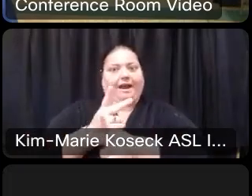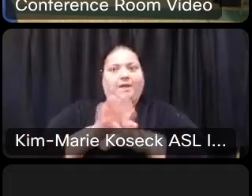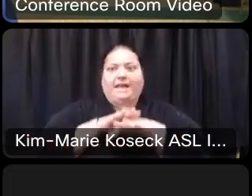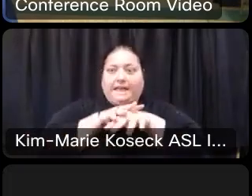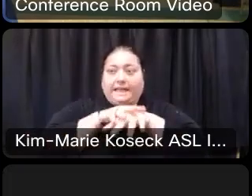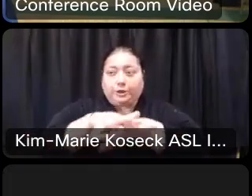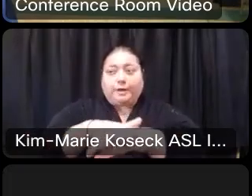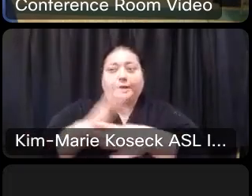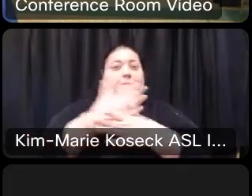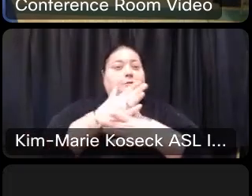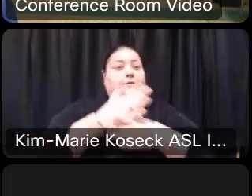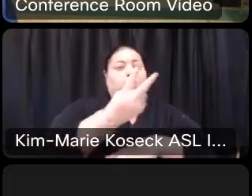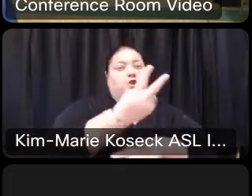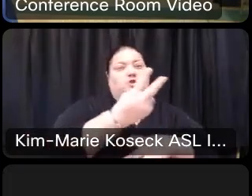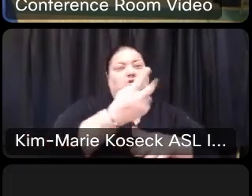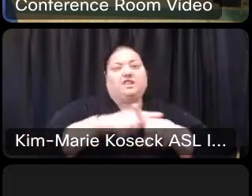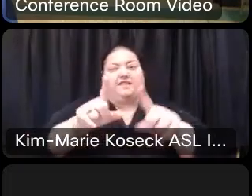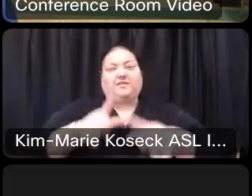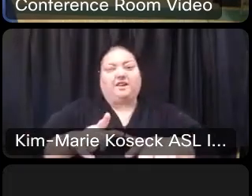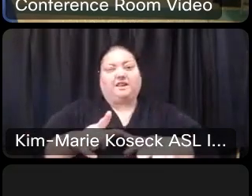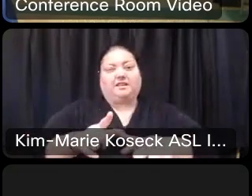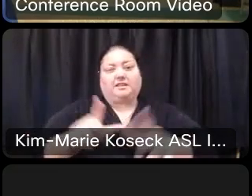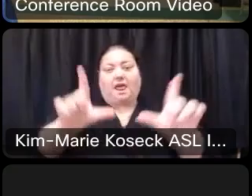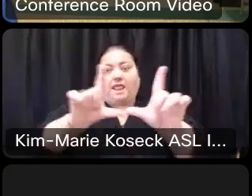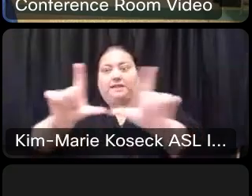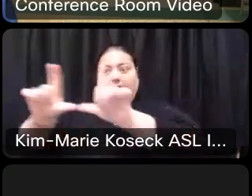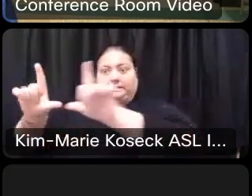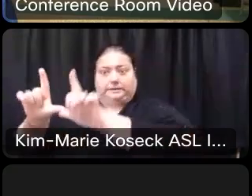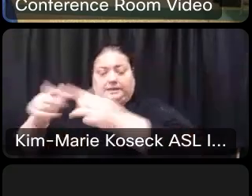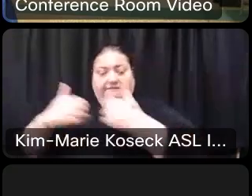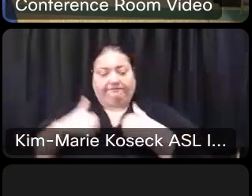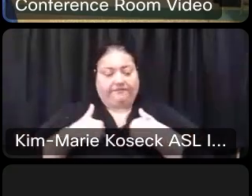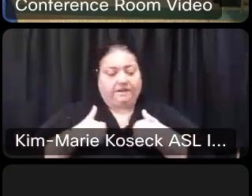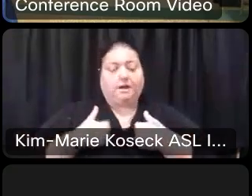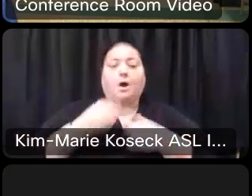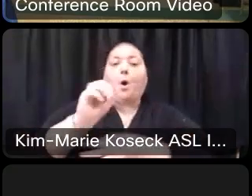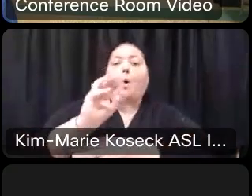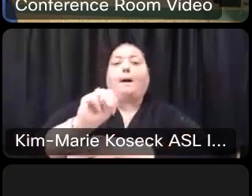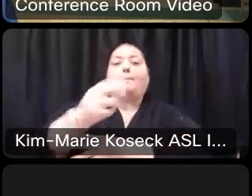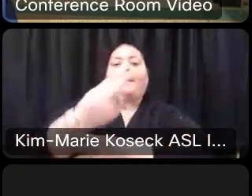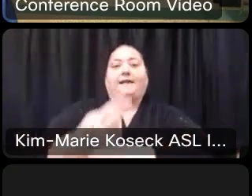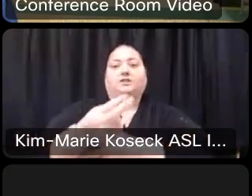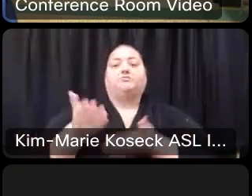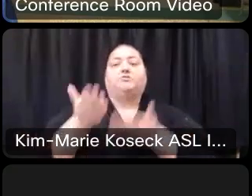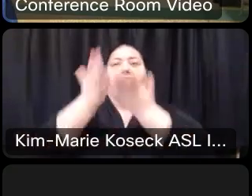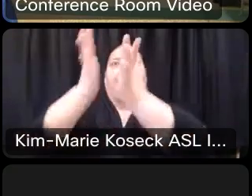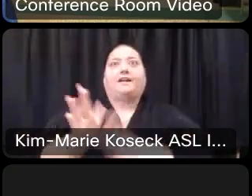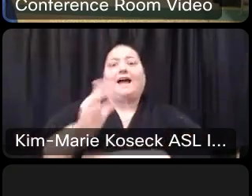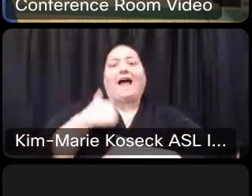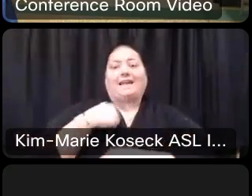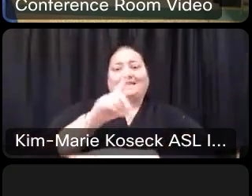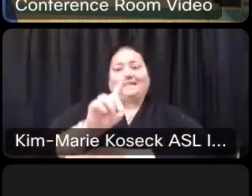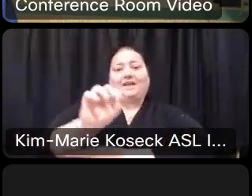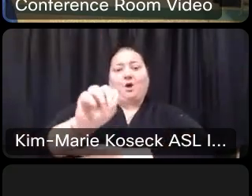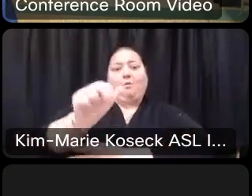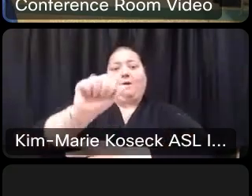integrating between at least two licenses that you had. So An OMH provider who also had a DOH